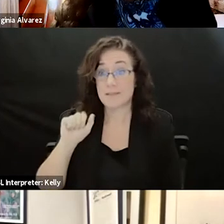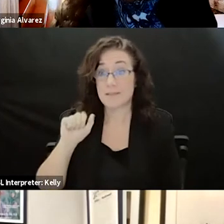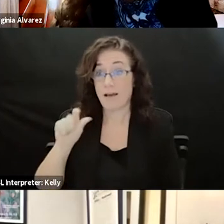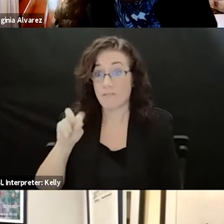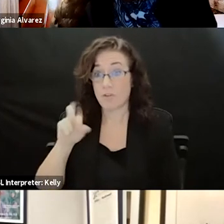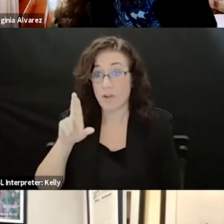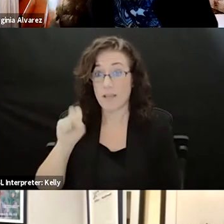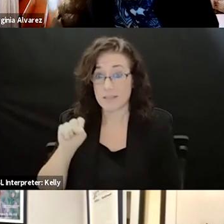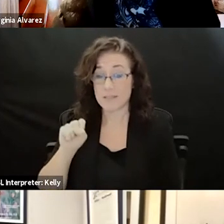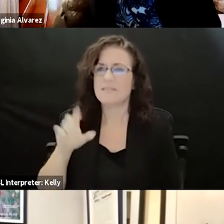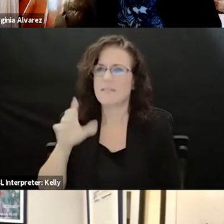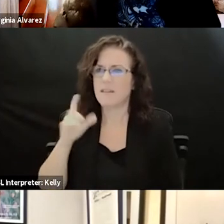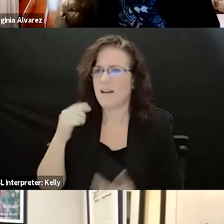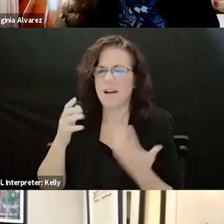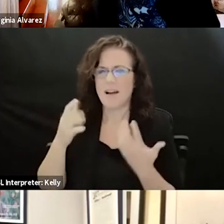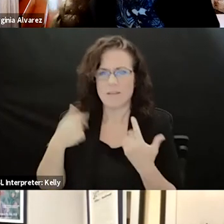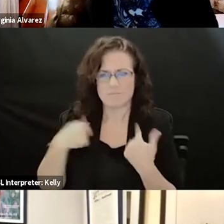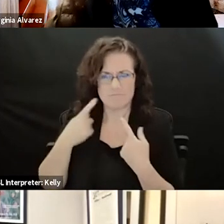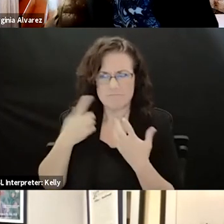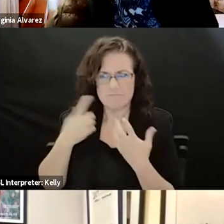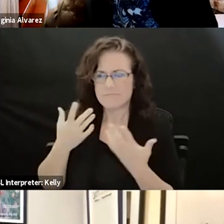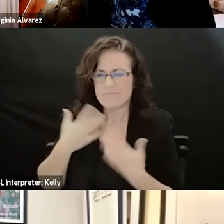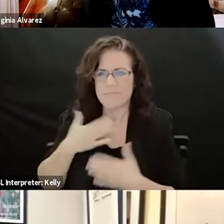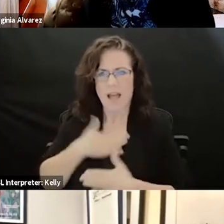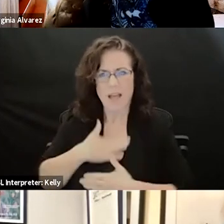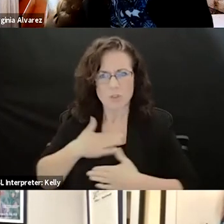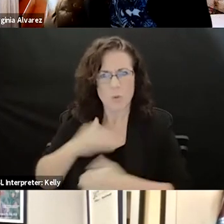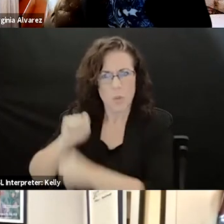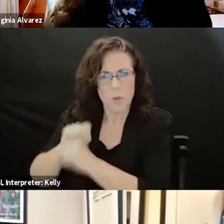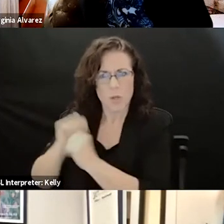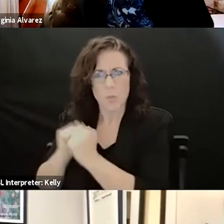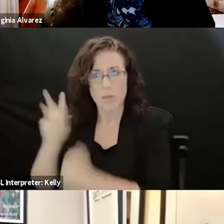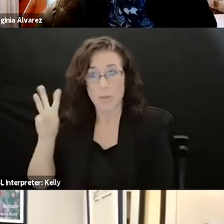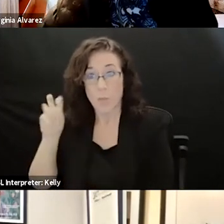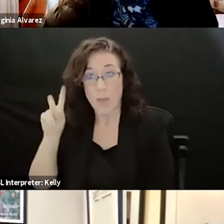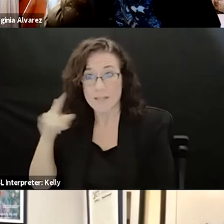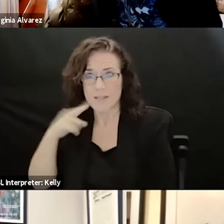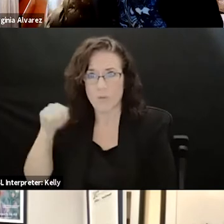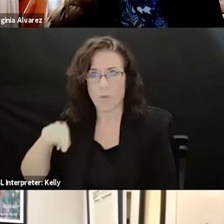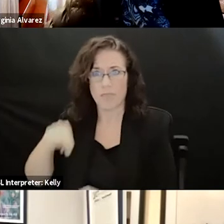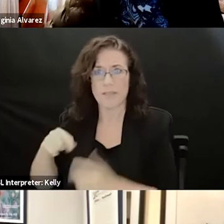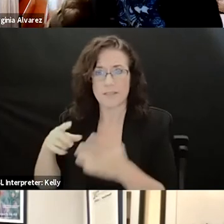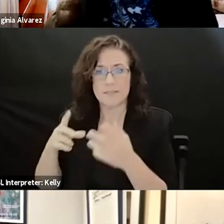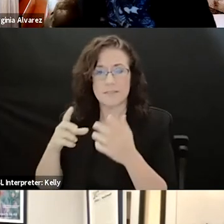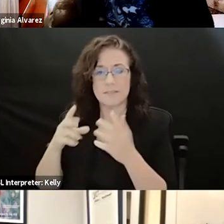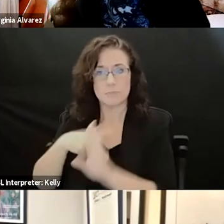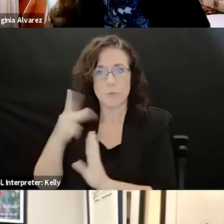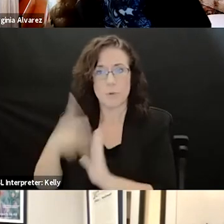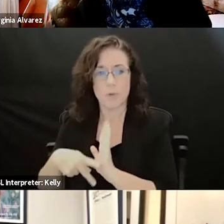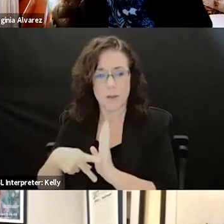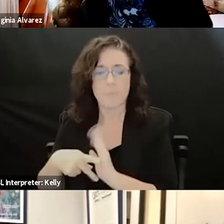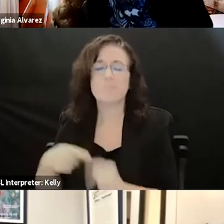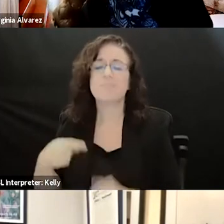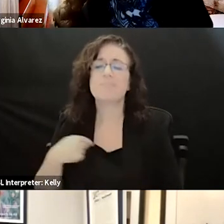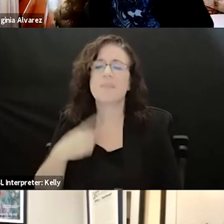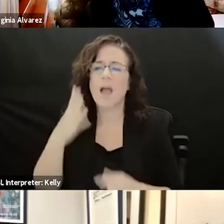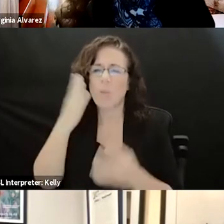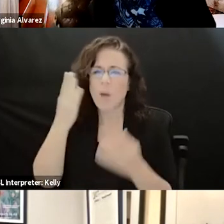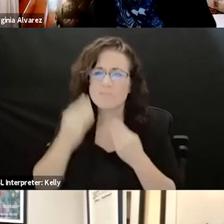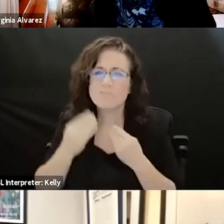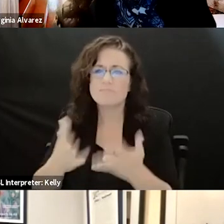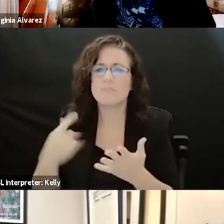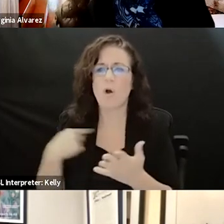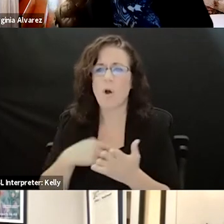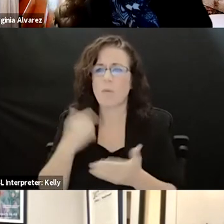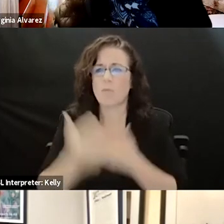district um i'd like to share with you with the board members and the public a little bit about our process